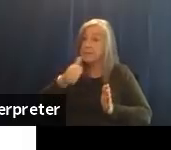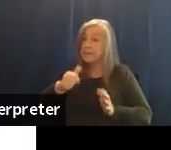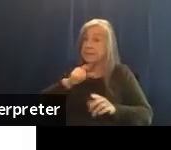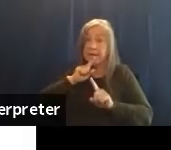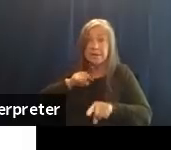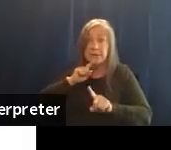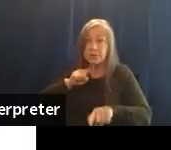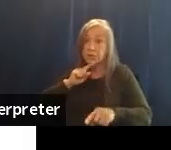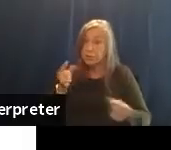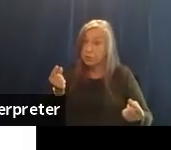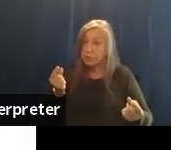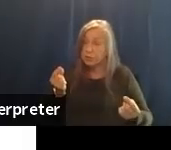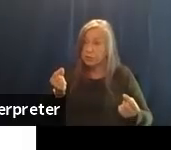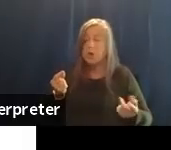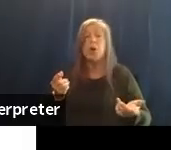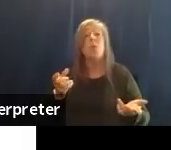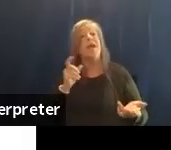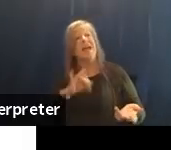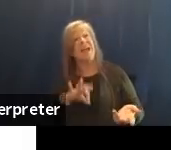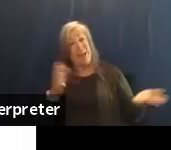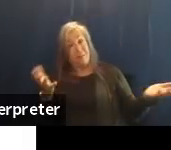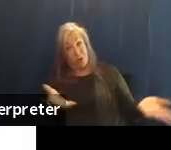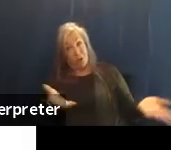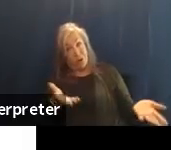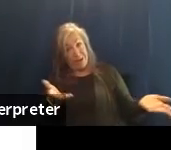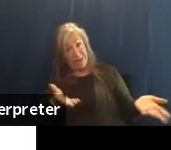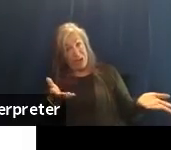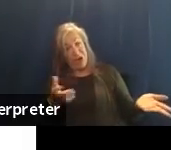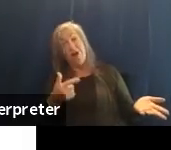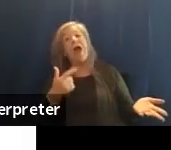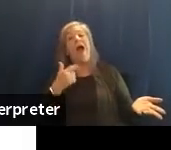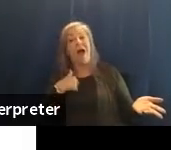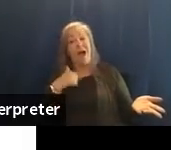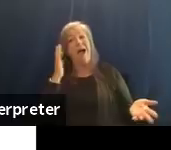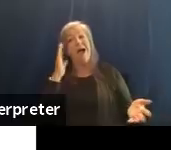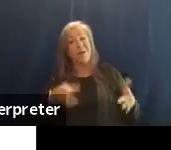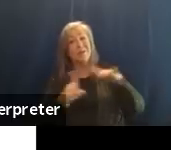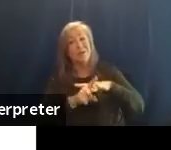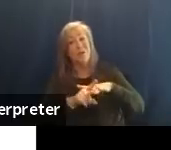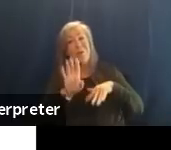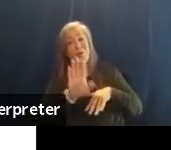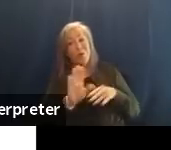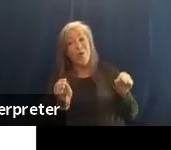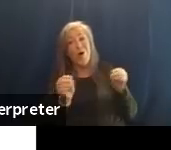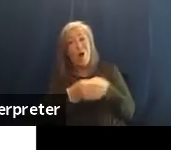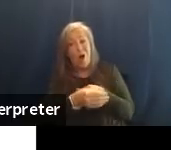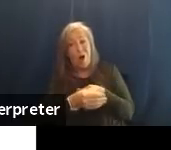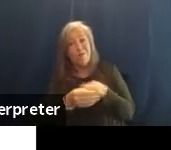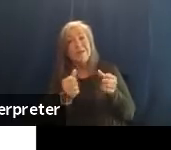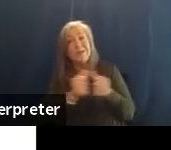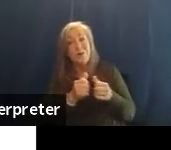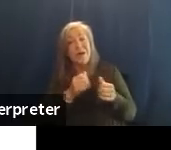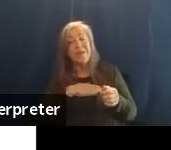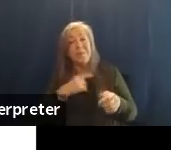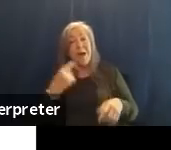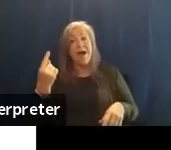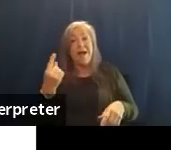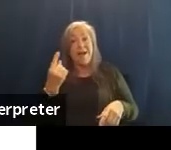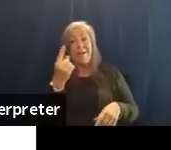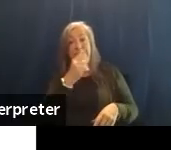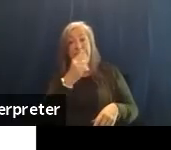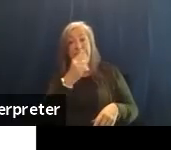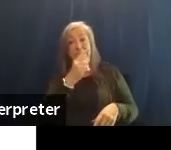going to get a visit from me and my thermometer. So nobody wants that. But out in the building, the